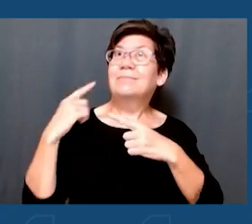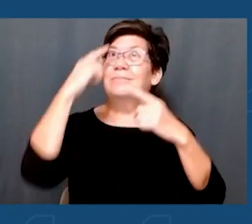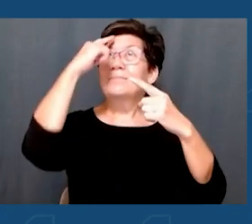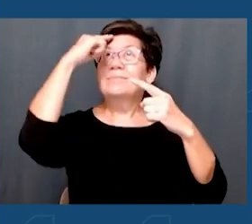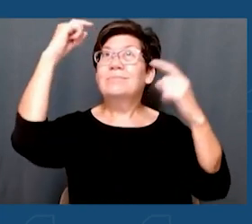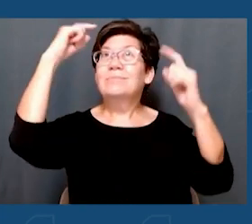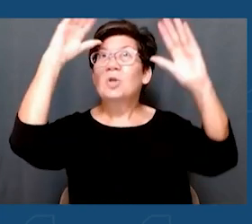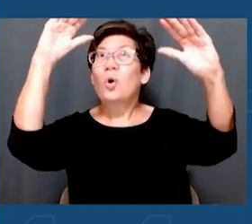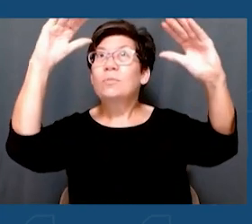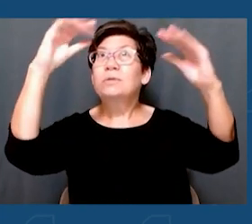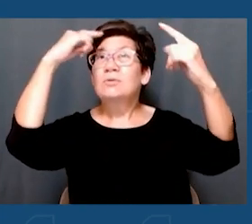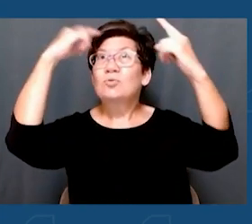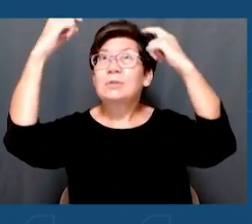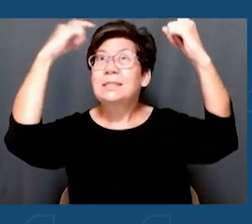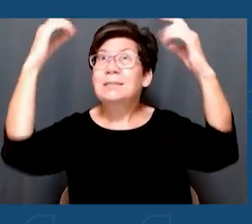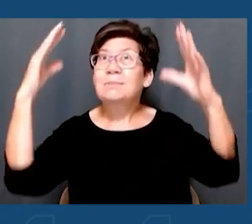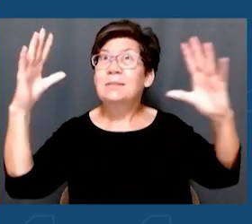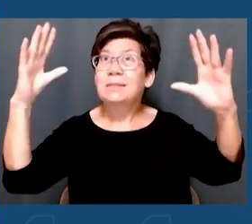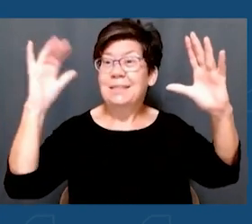as we propose to build this